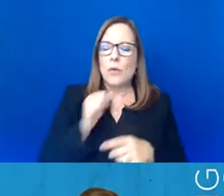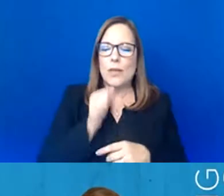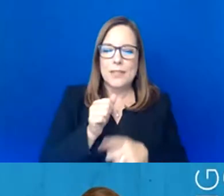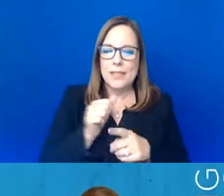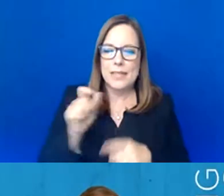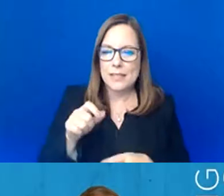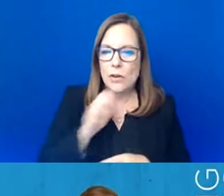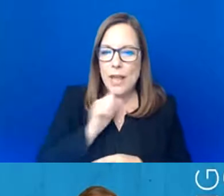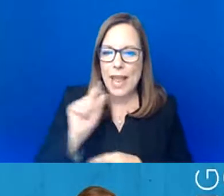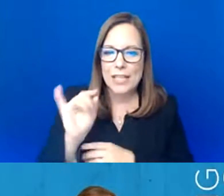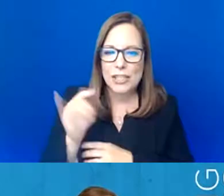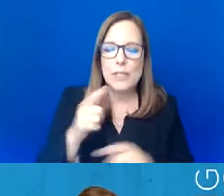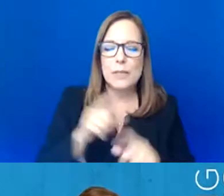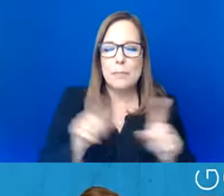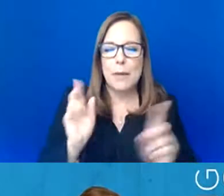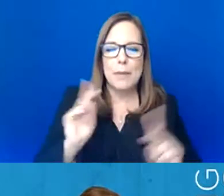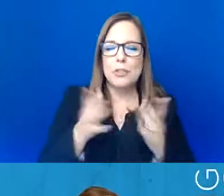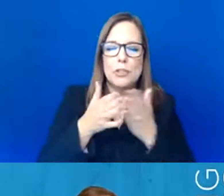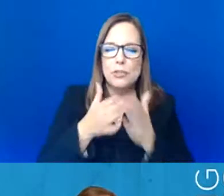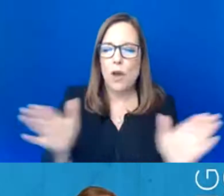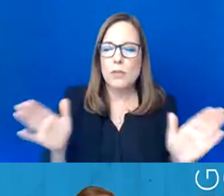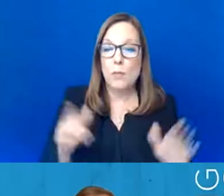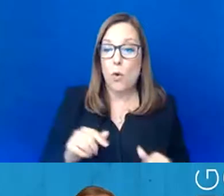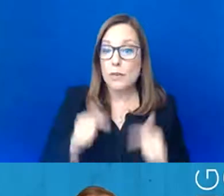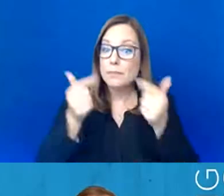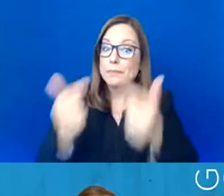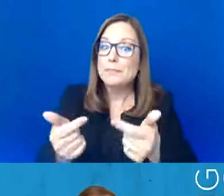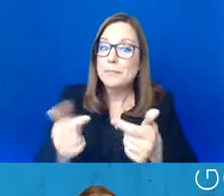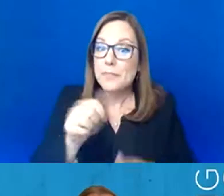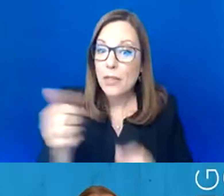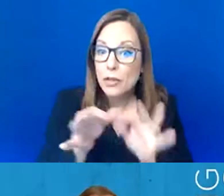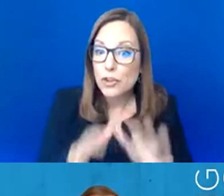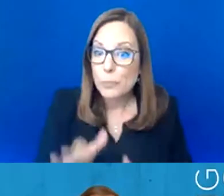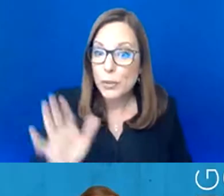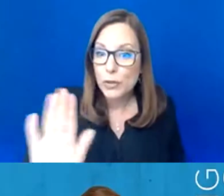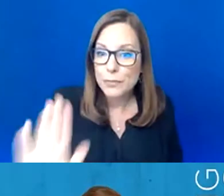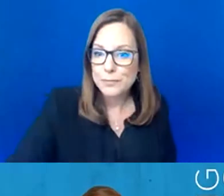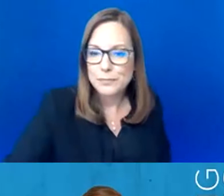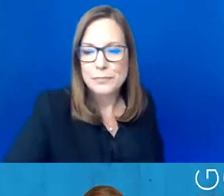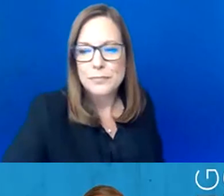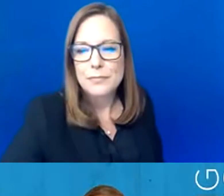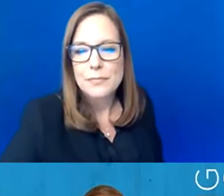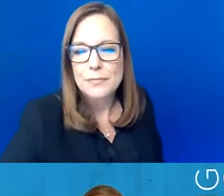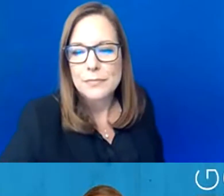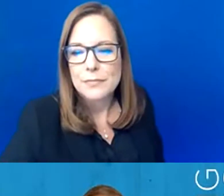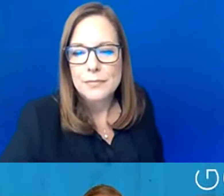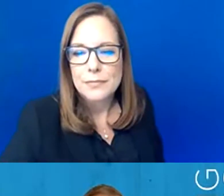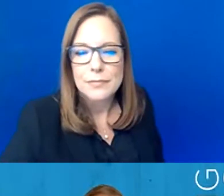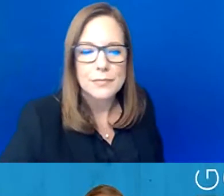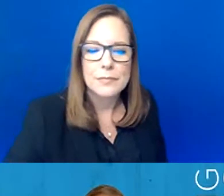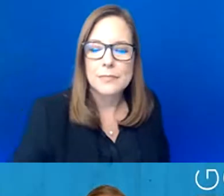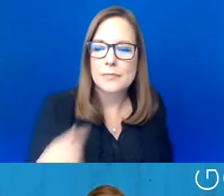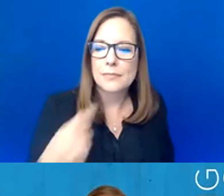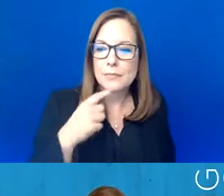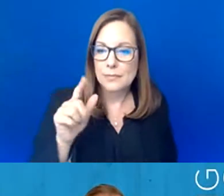just across the board folks that were involved. It came back that more than half said their case